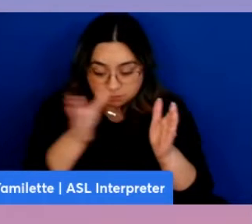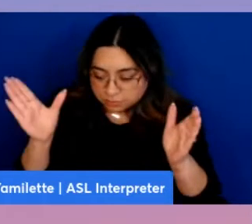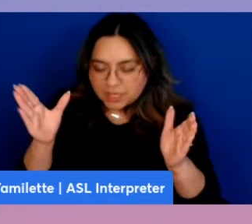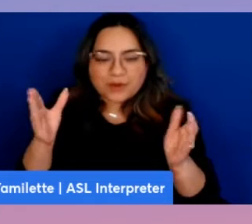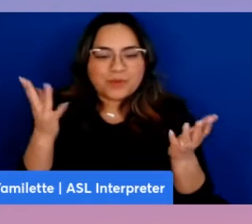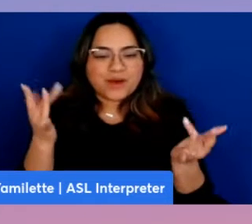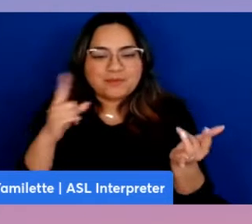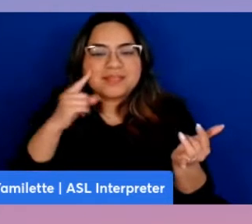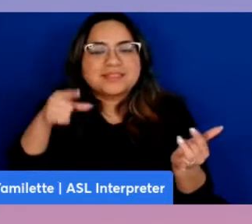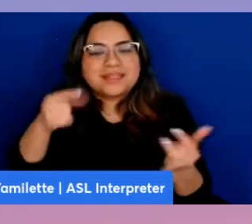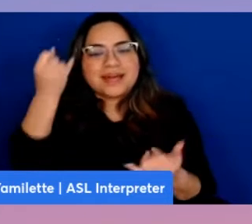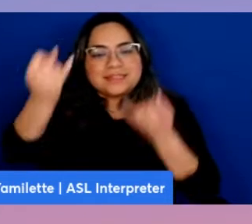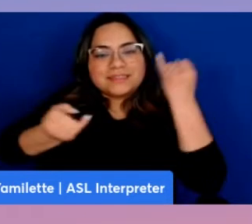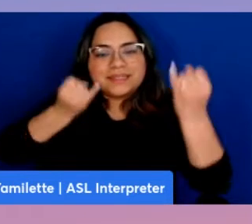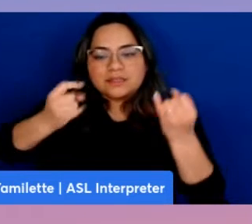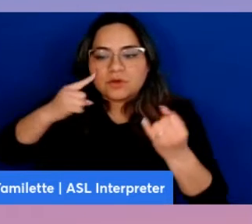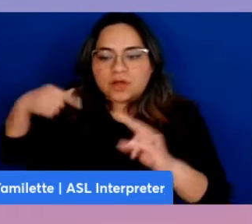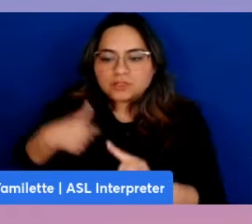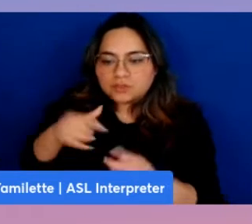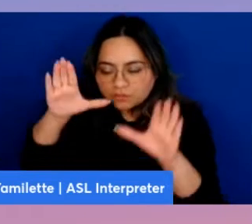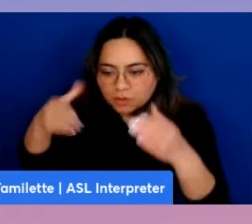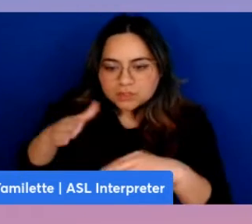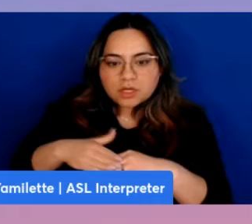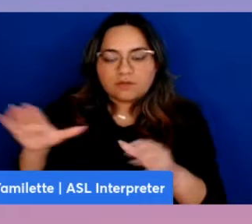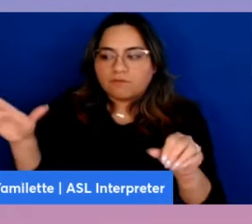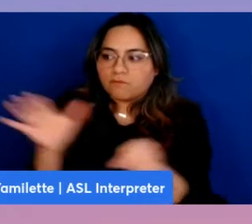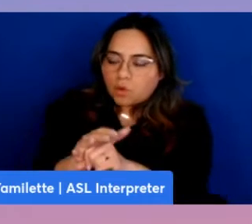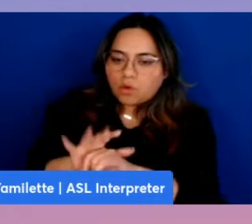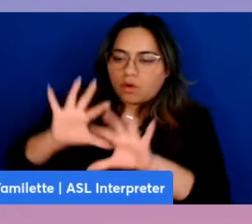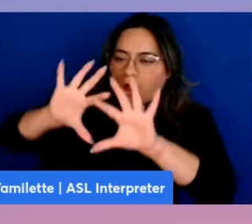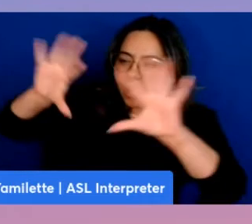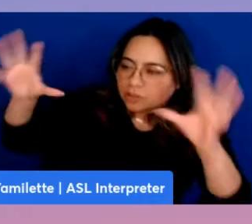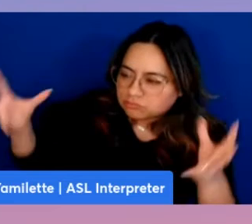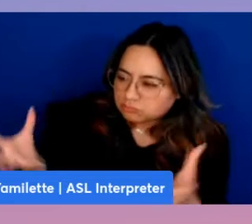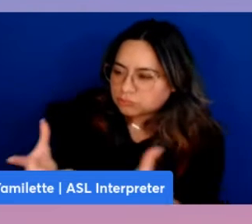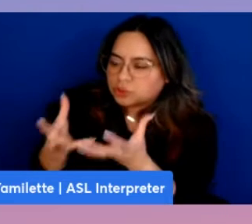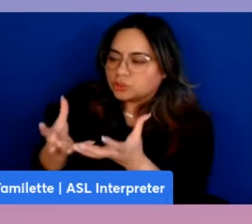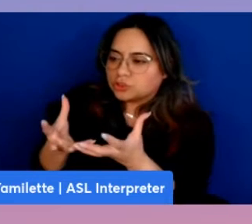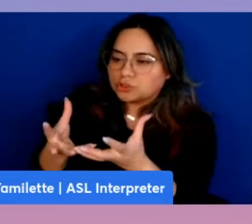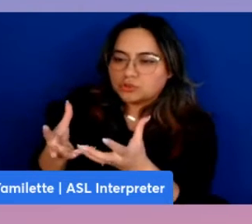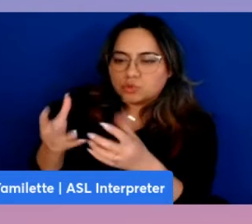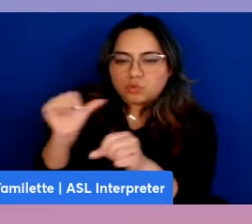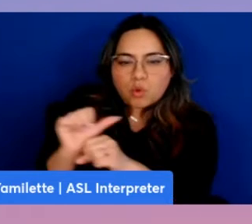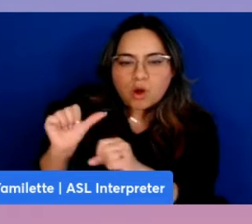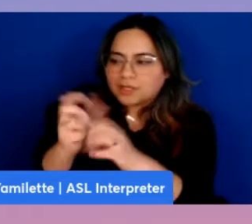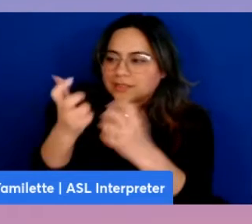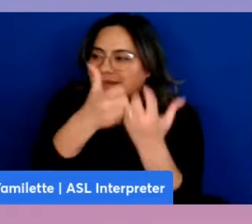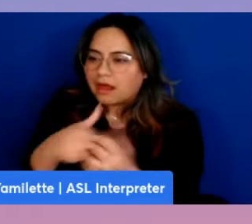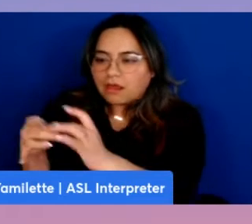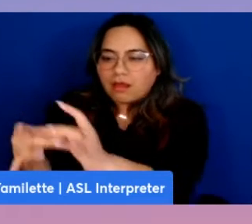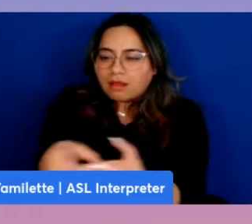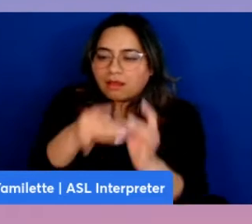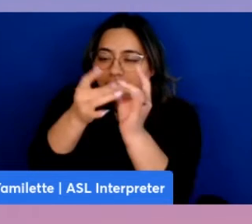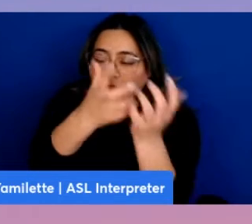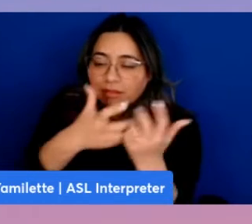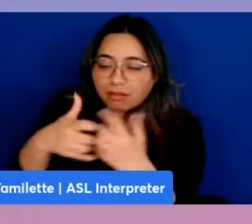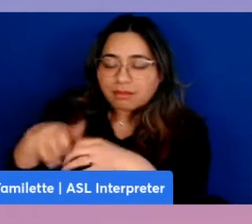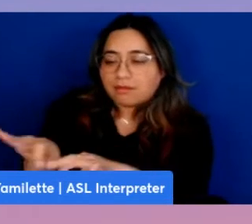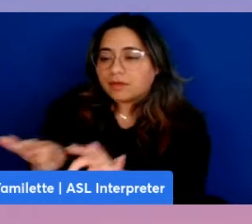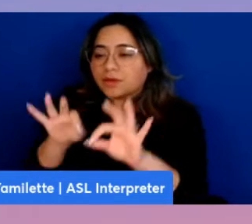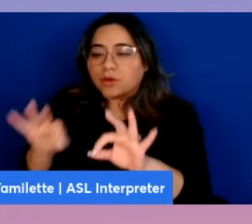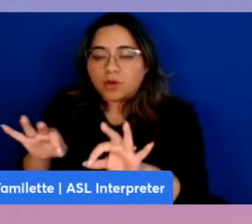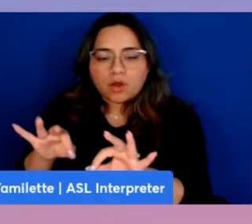for the whole architecture to work together. That means the whole cloud infrastructure, networking, subnets, security